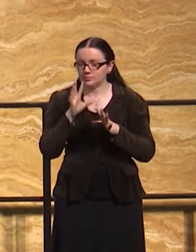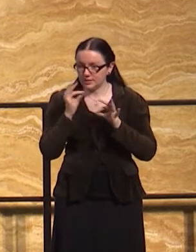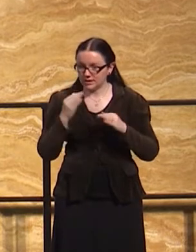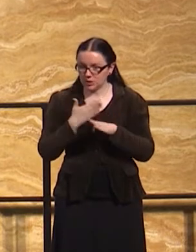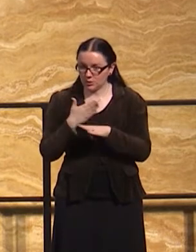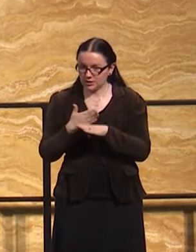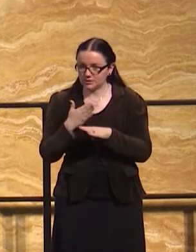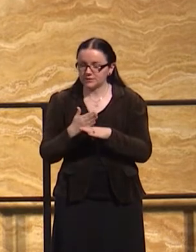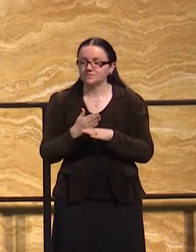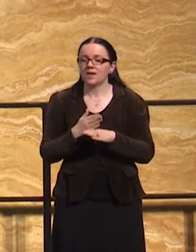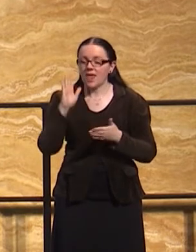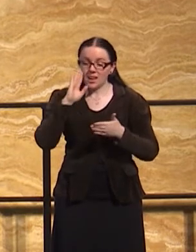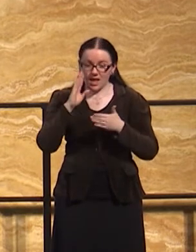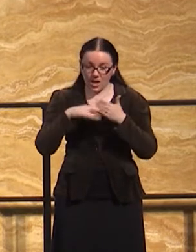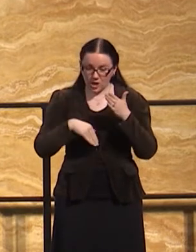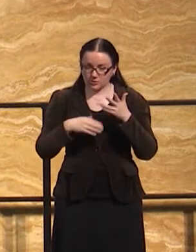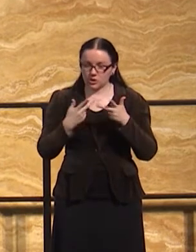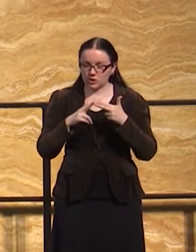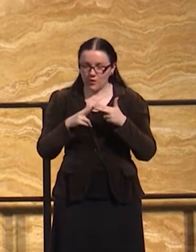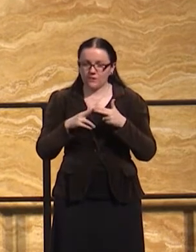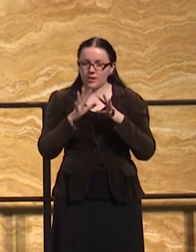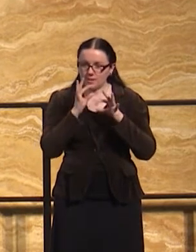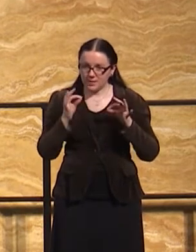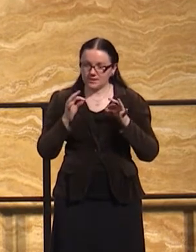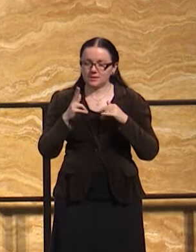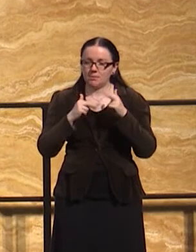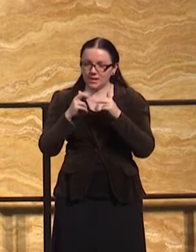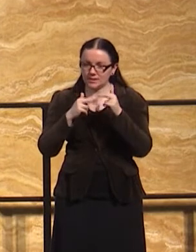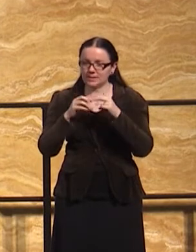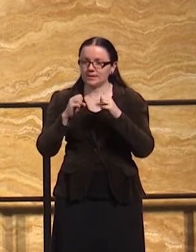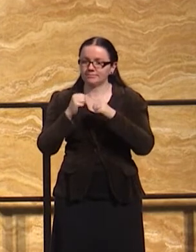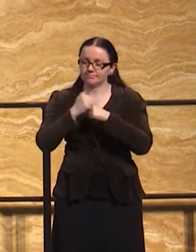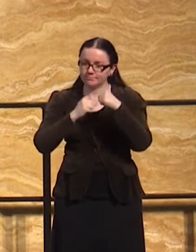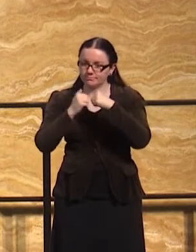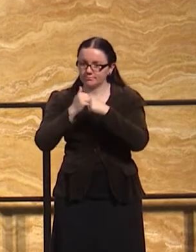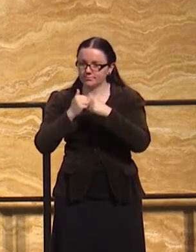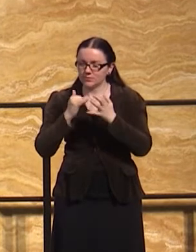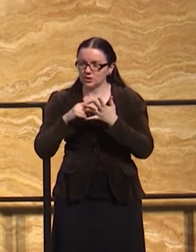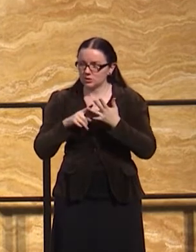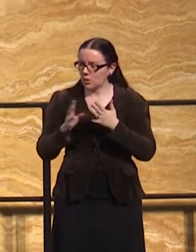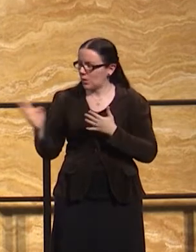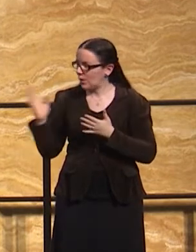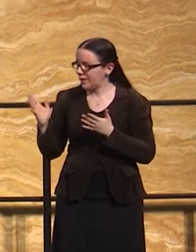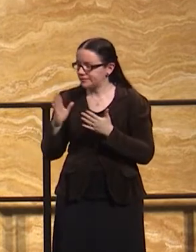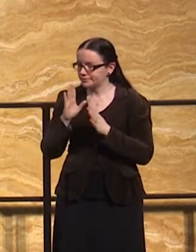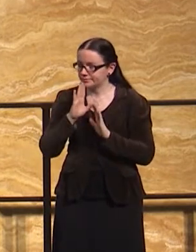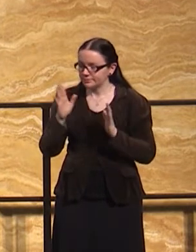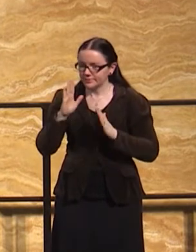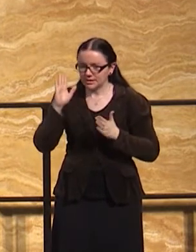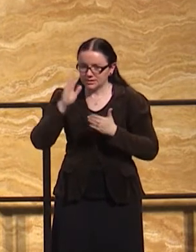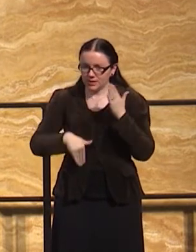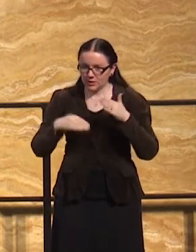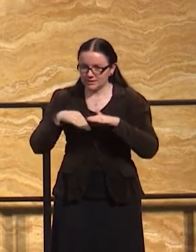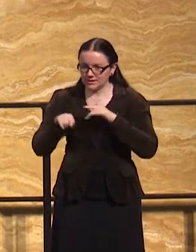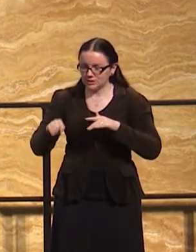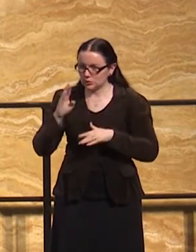of experts on the review of the peace building architecture. So I think you can see we have extraordinary experience here in the room